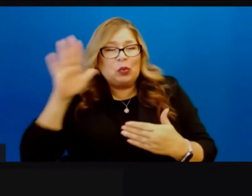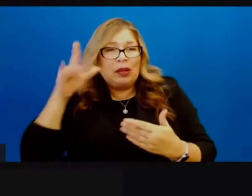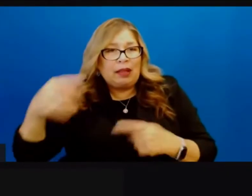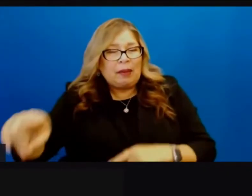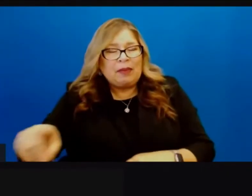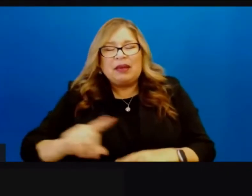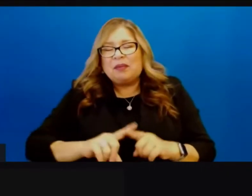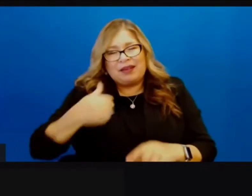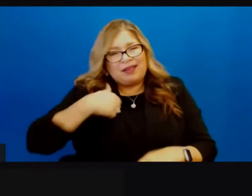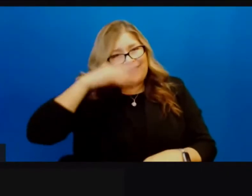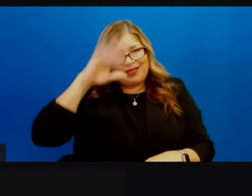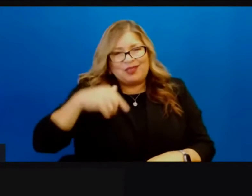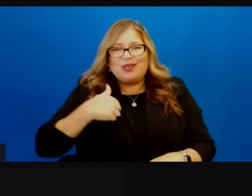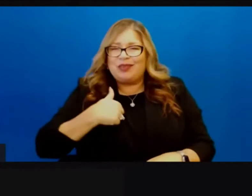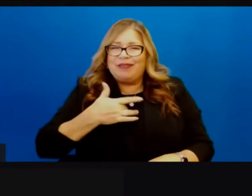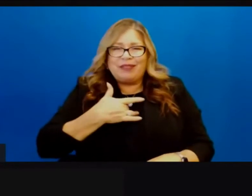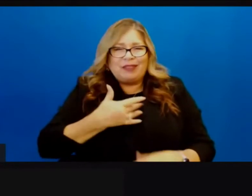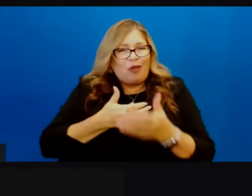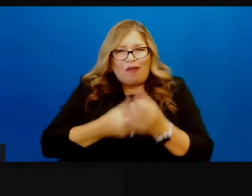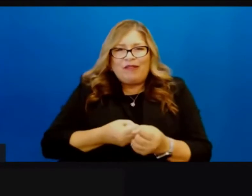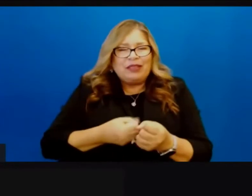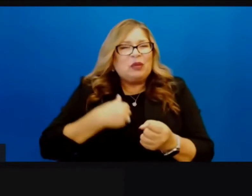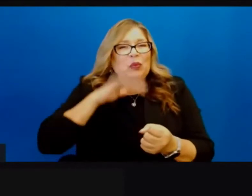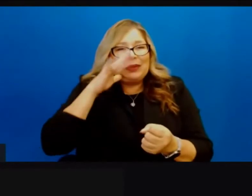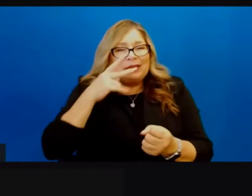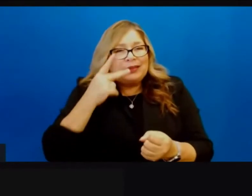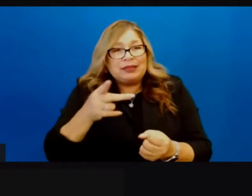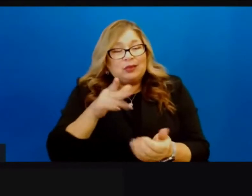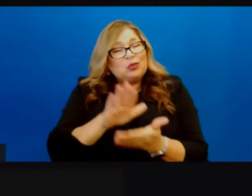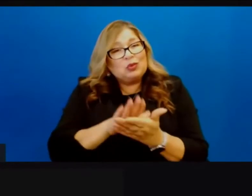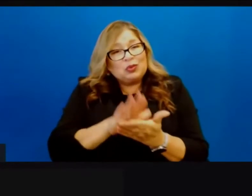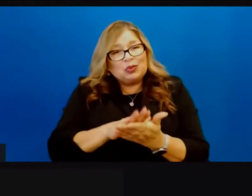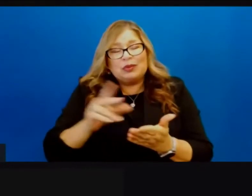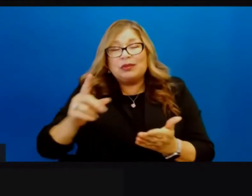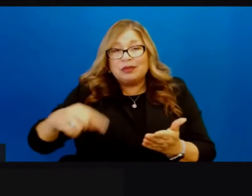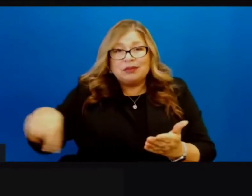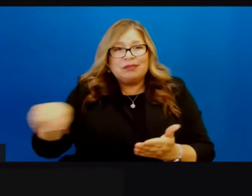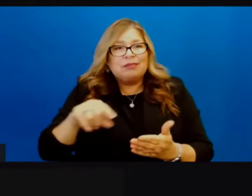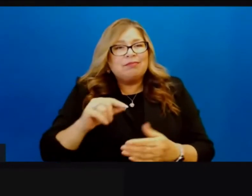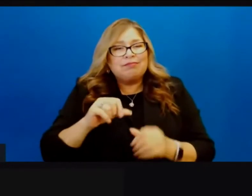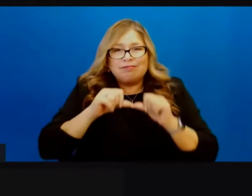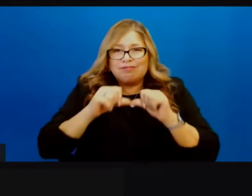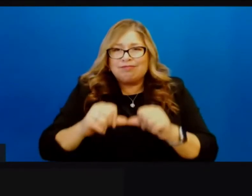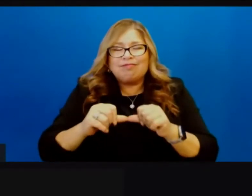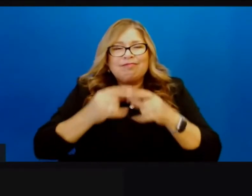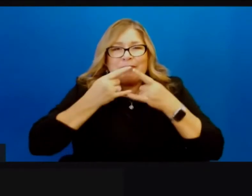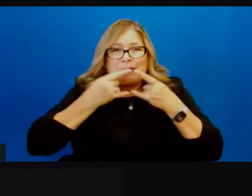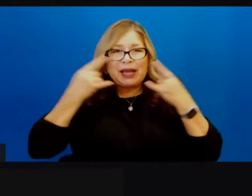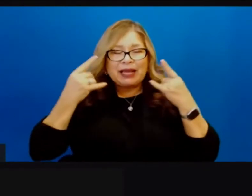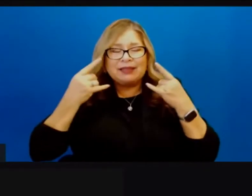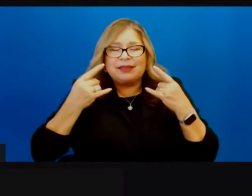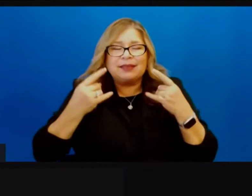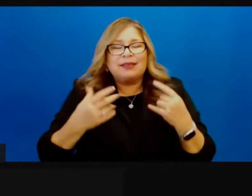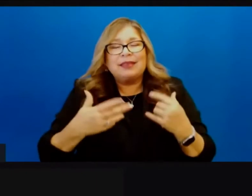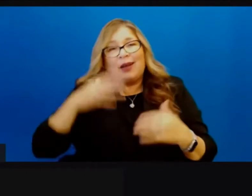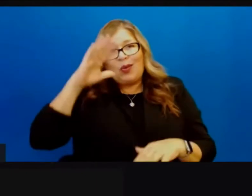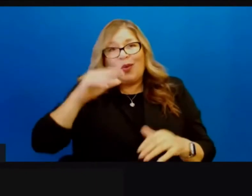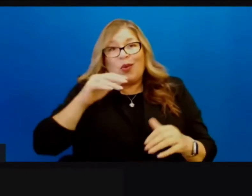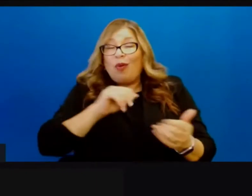that we will continue to see the schools keep masks on. I know it won't happen